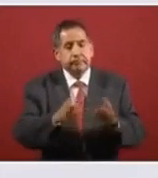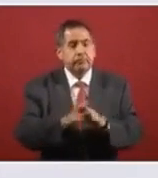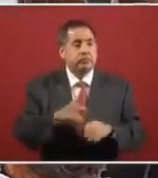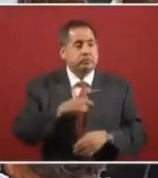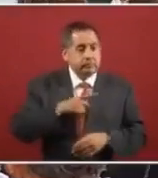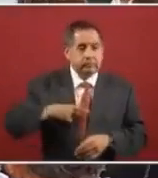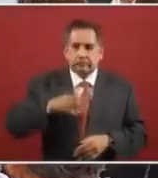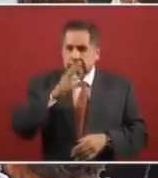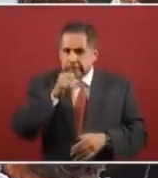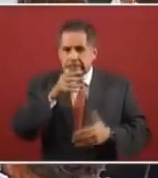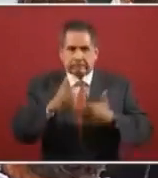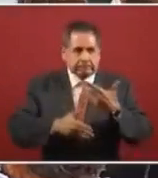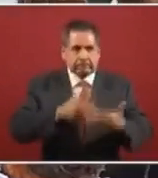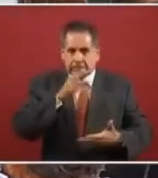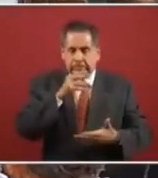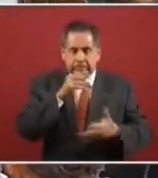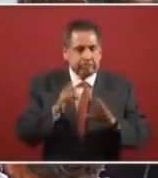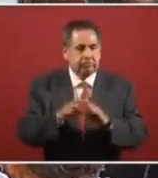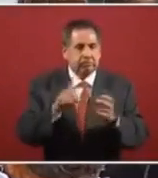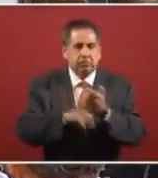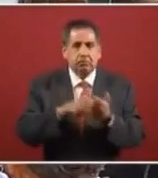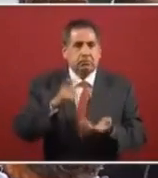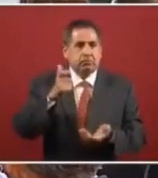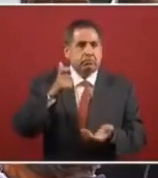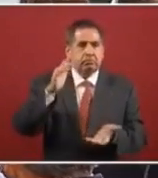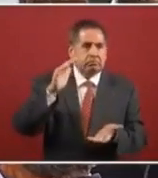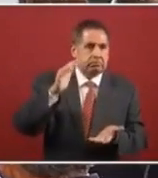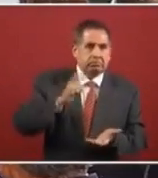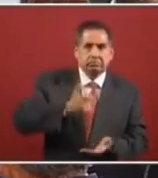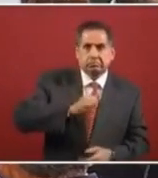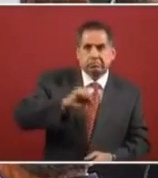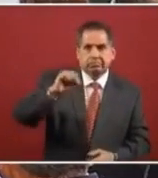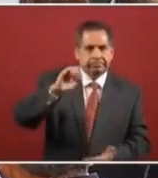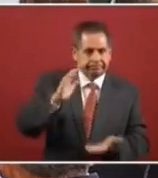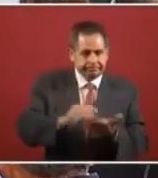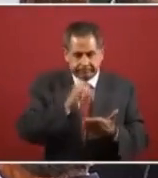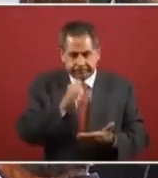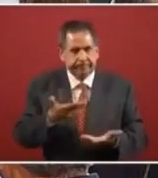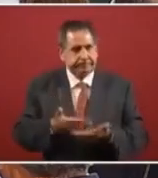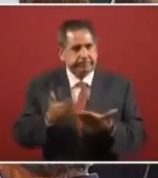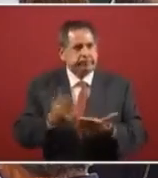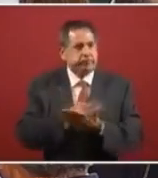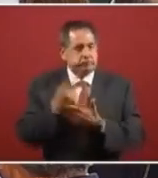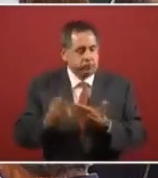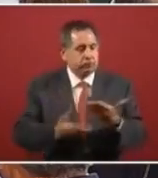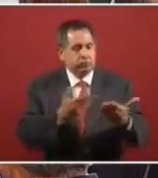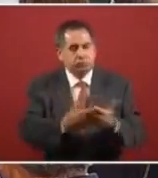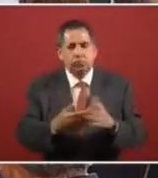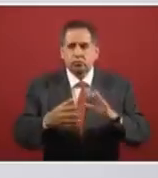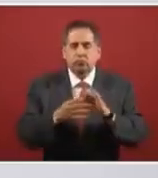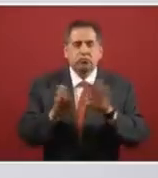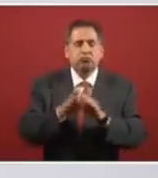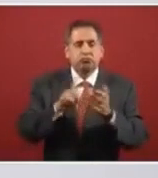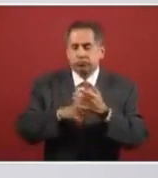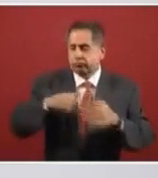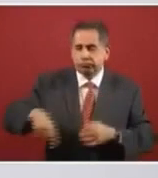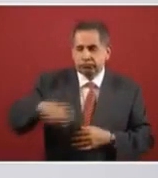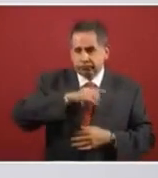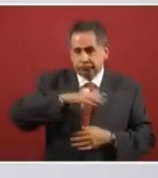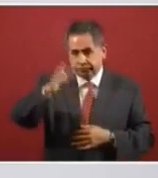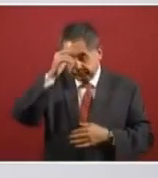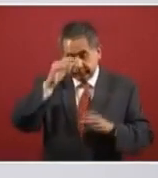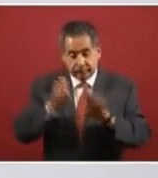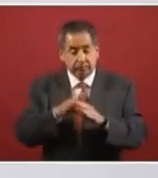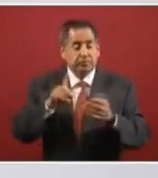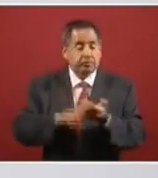pain and their deaths were growing instead of being lower and besides this program that is permanent